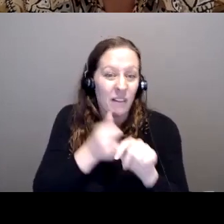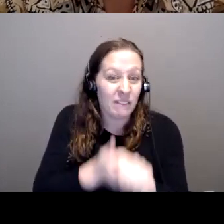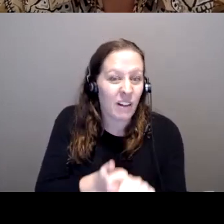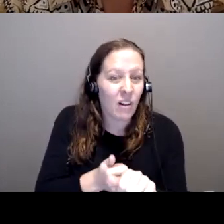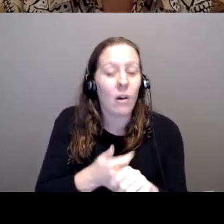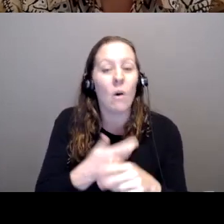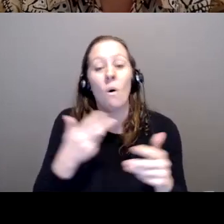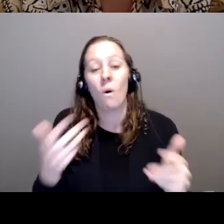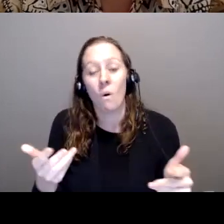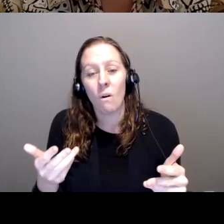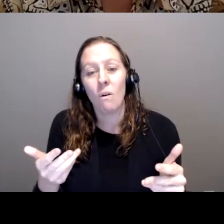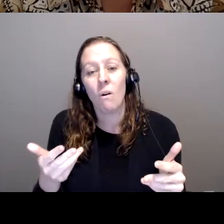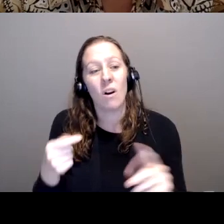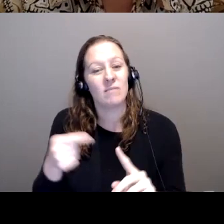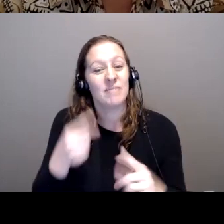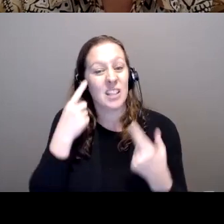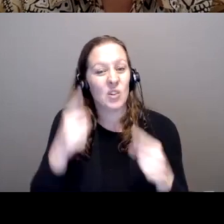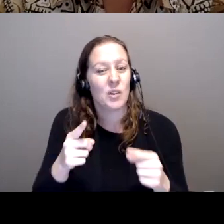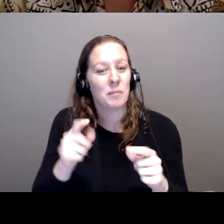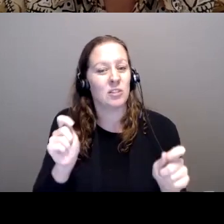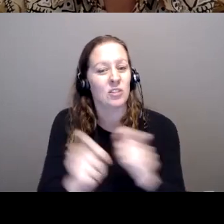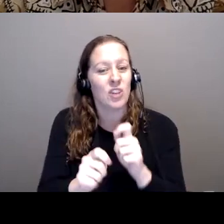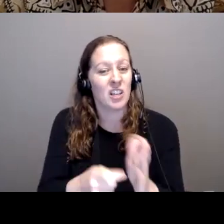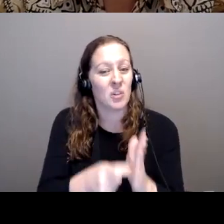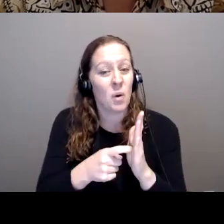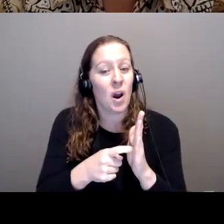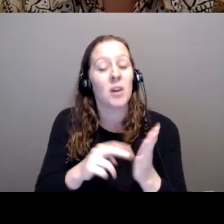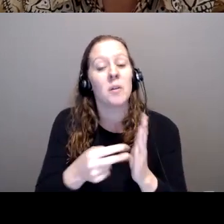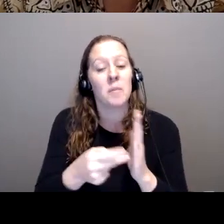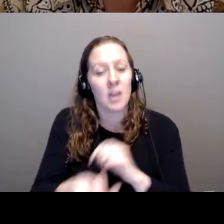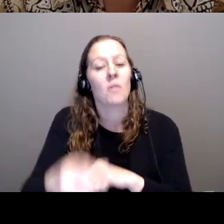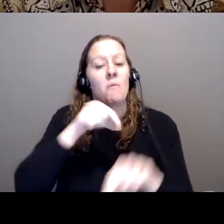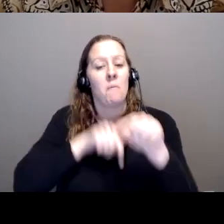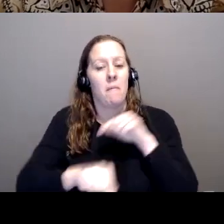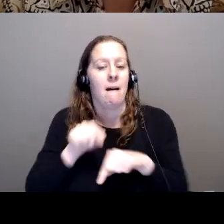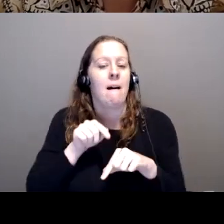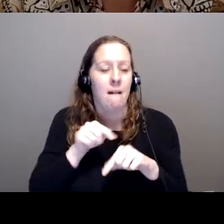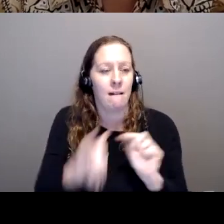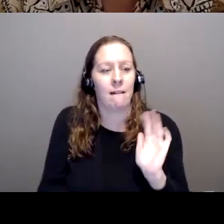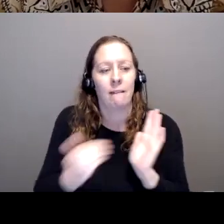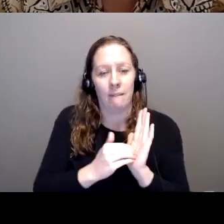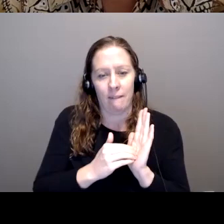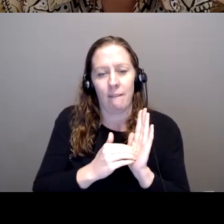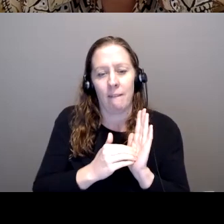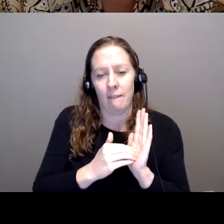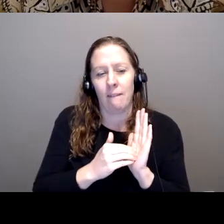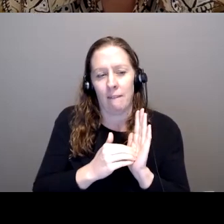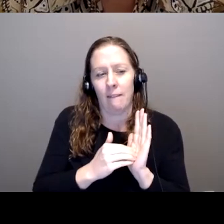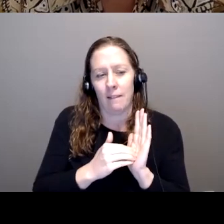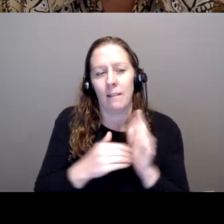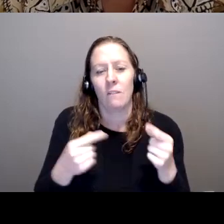needs to change. So they can always revisit the conflict resolution